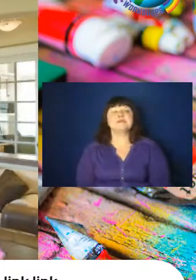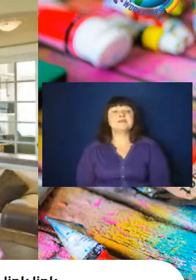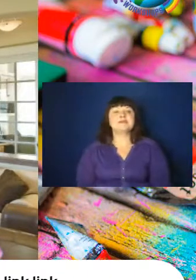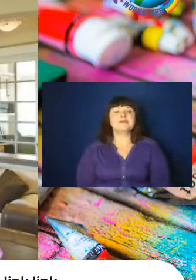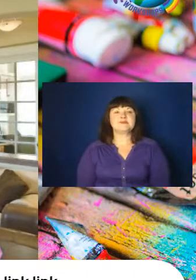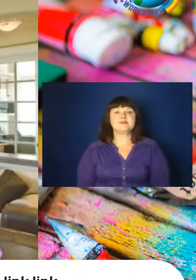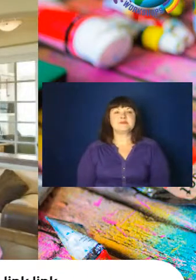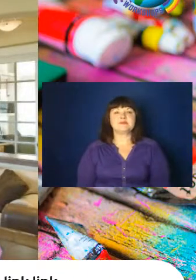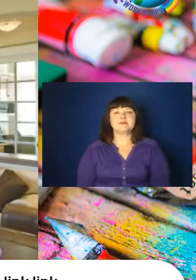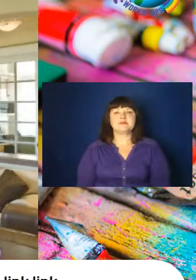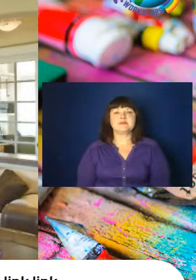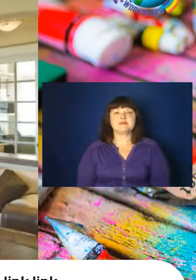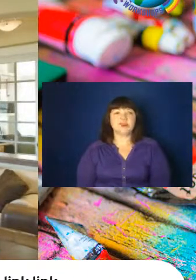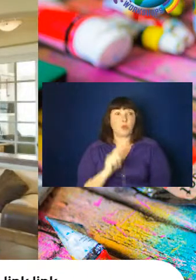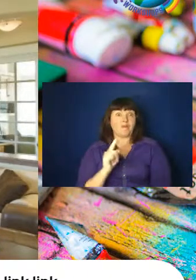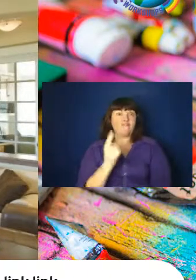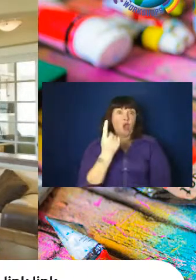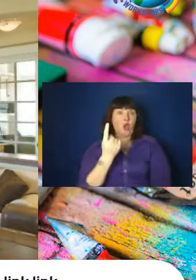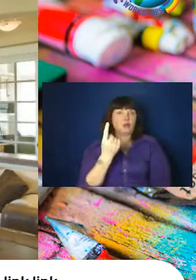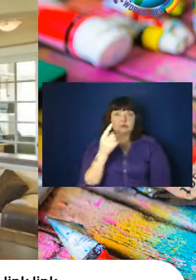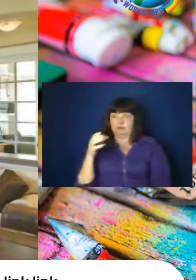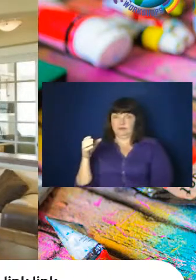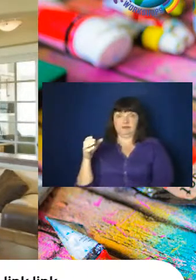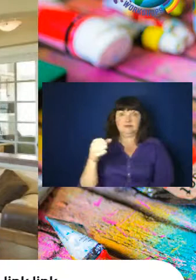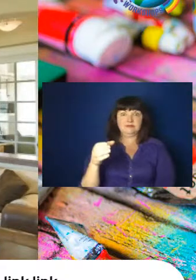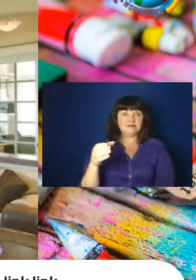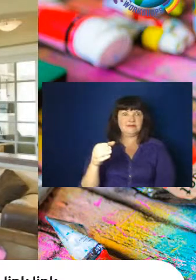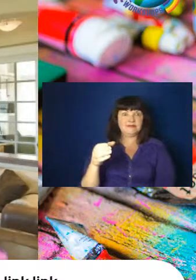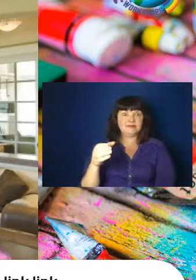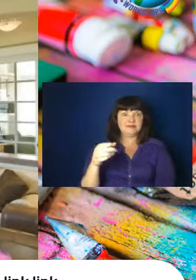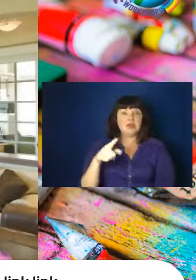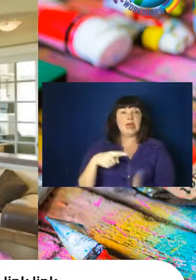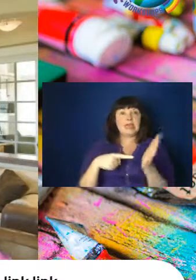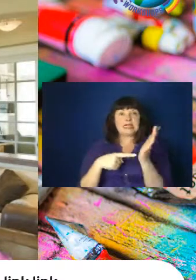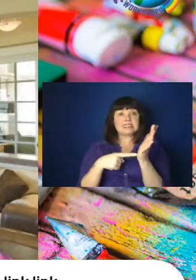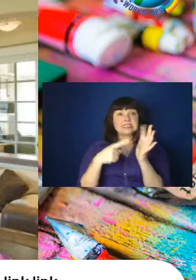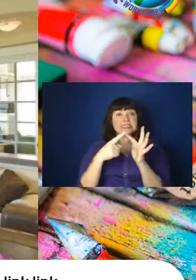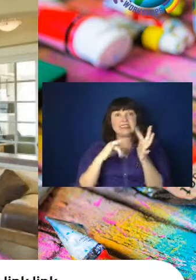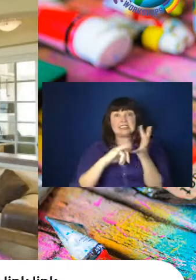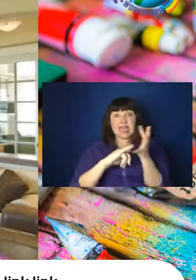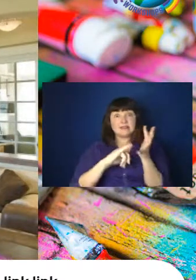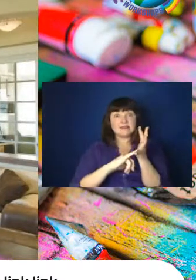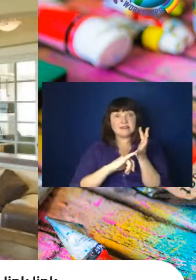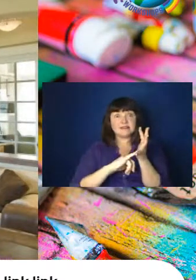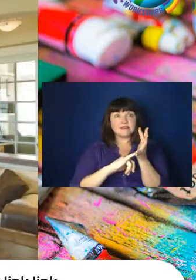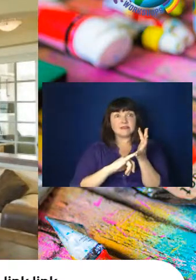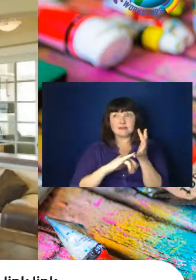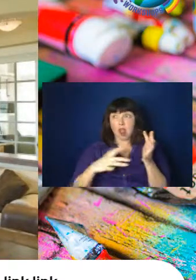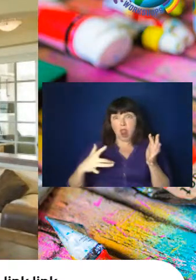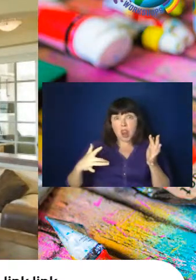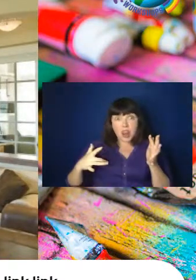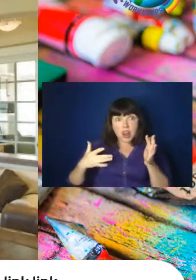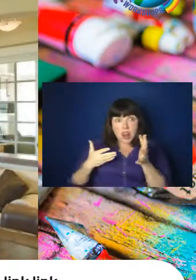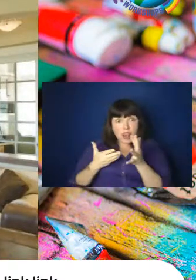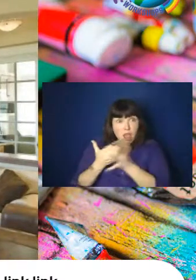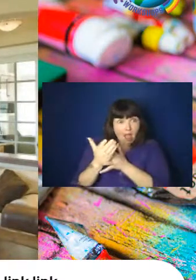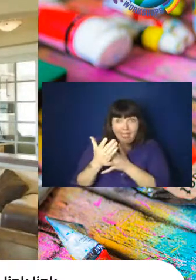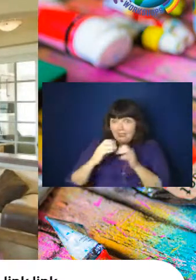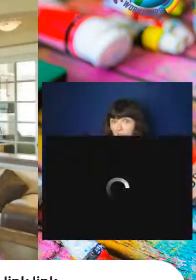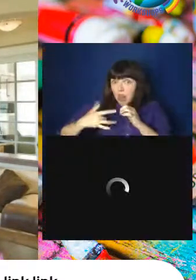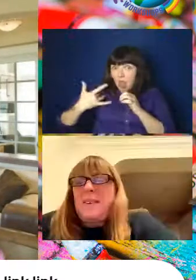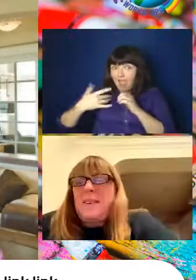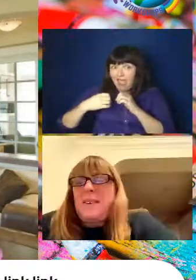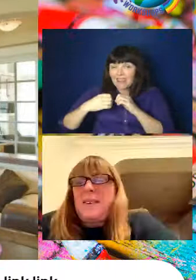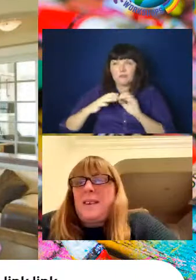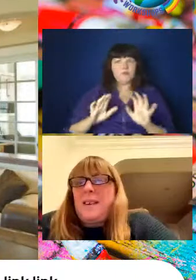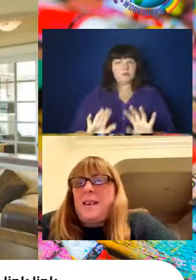on our very first guest. Now, Tess has never been on a live stream before, but she is feeling super brave today.